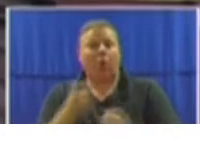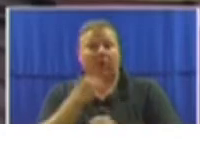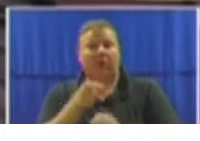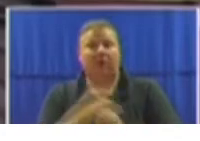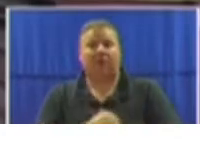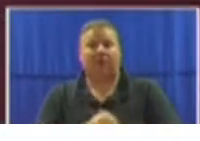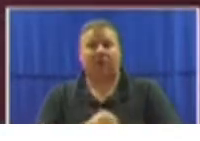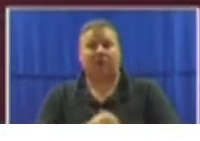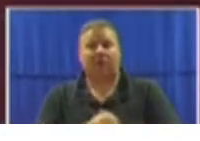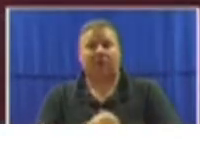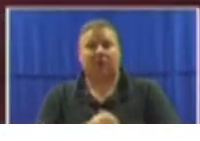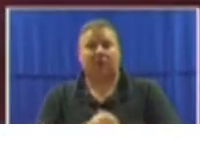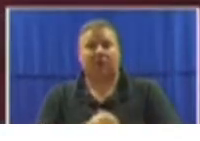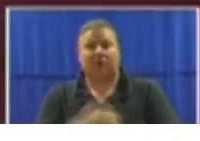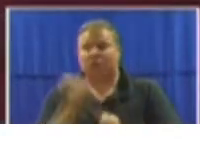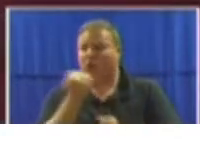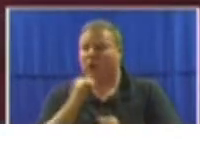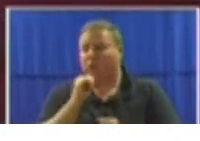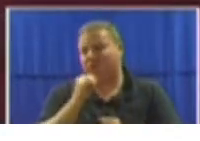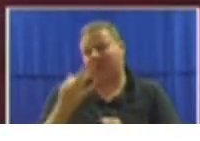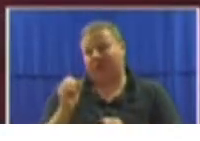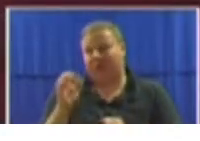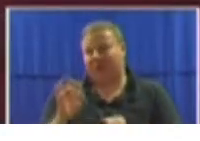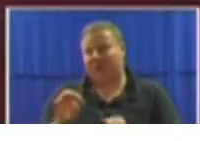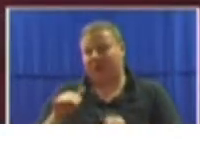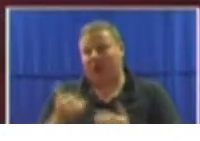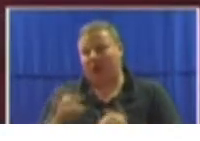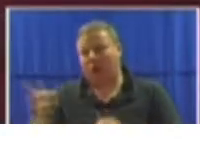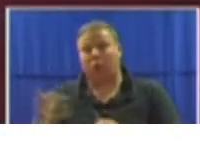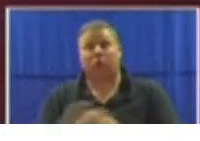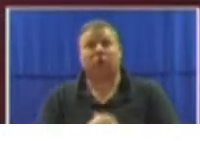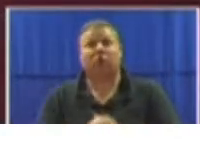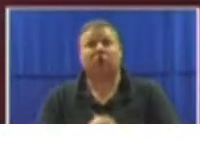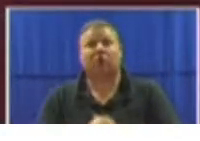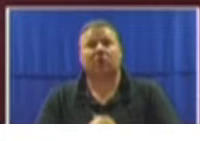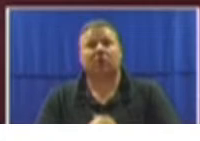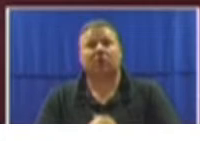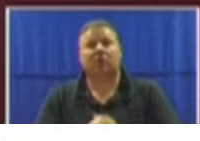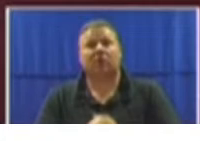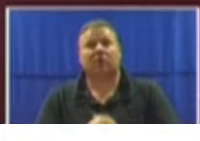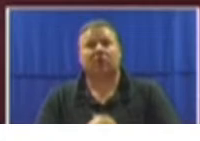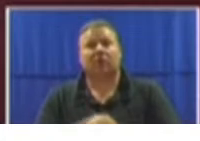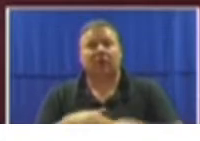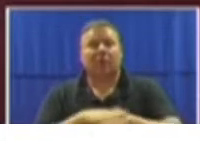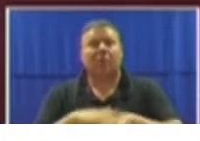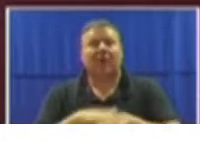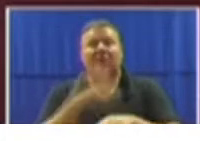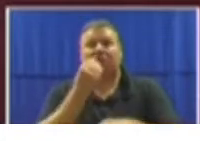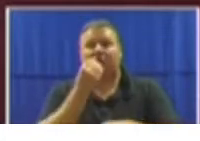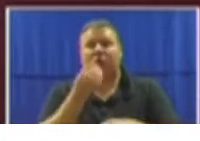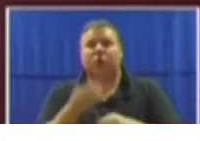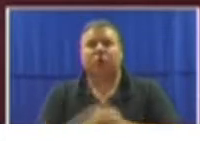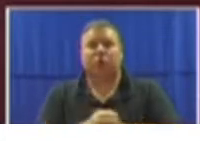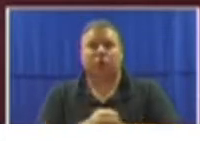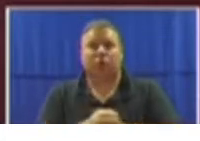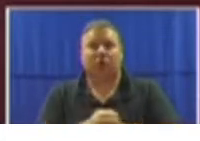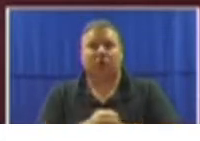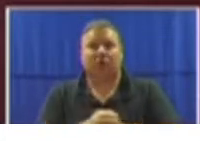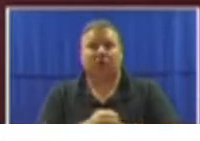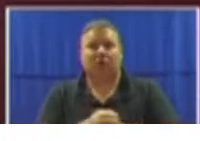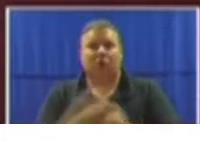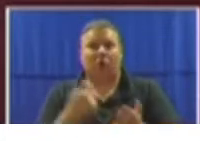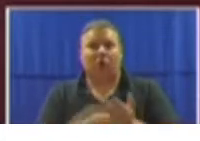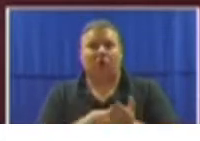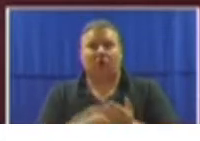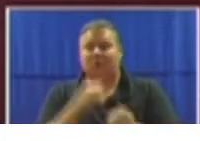and it wasn't a 30% like yours. In this real world, the cost of basic food items far outstrips any increase